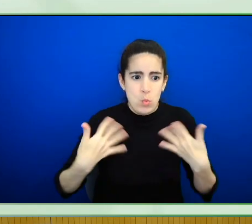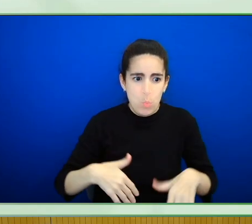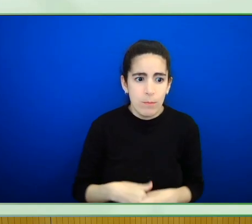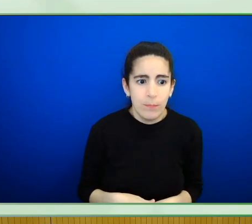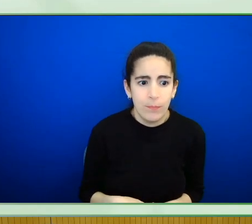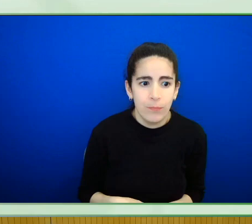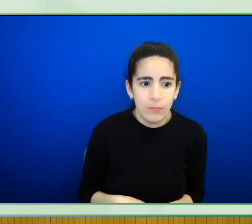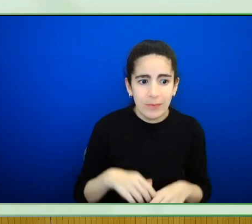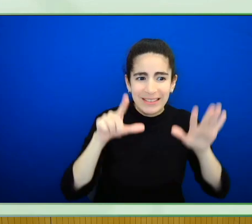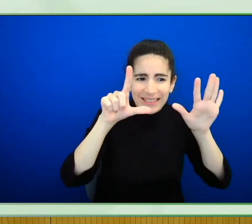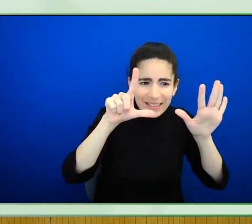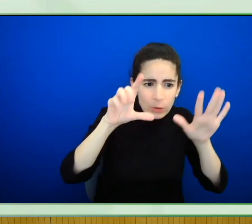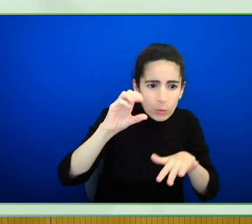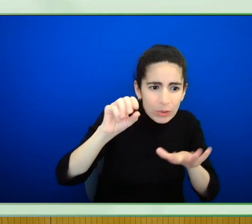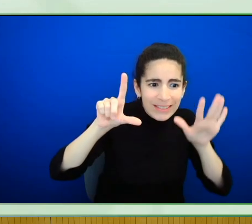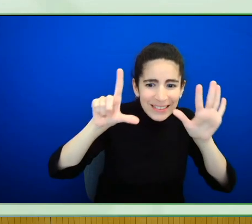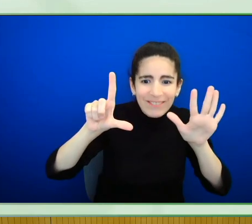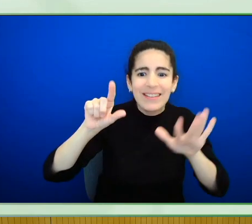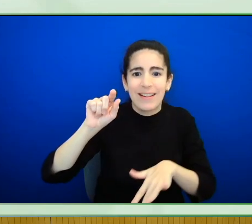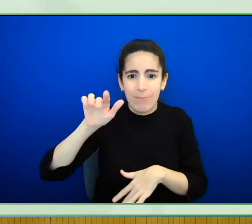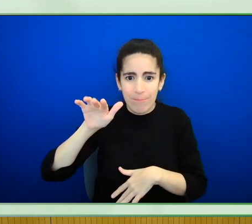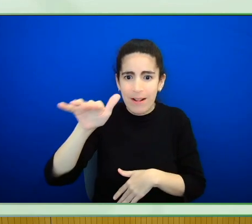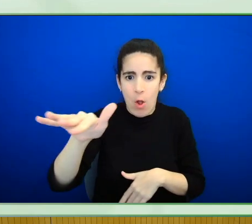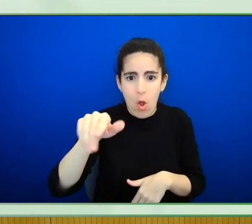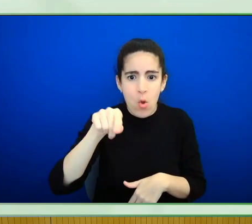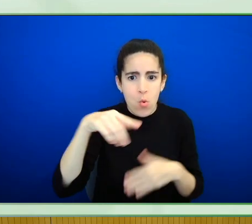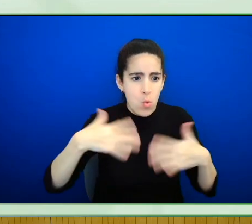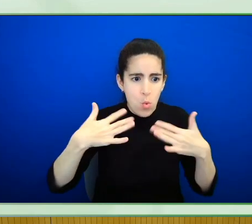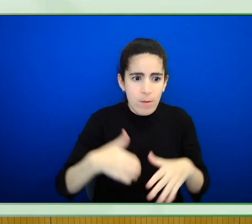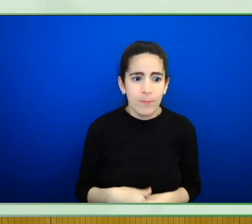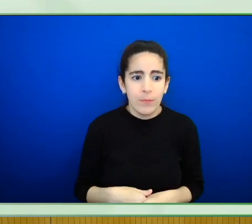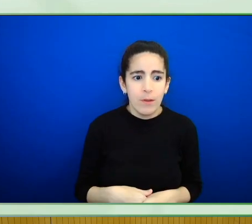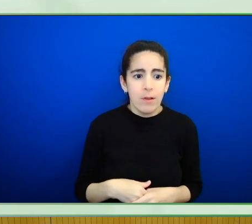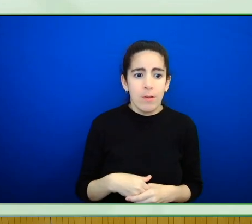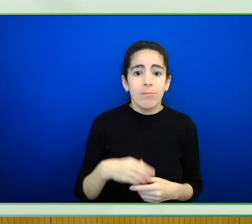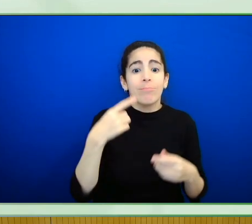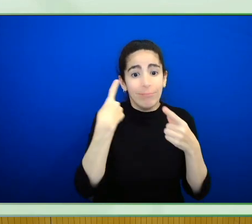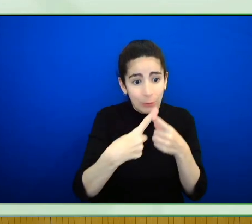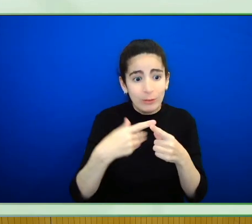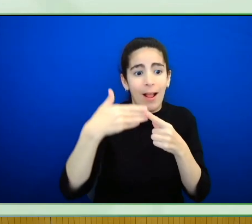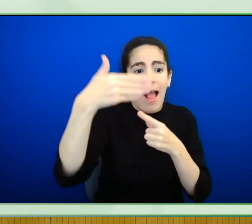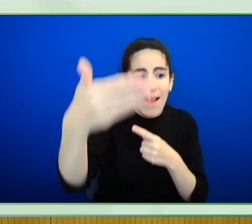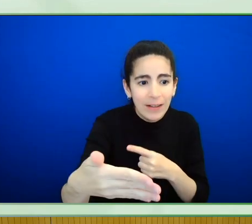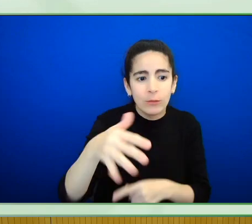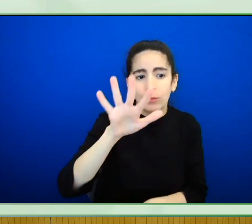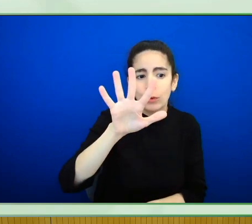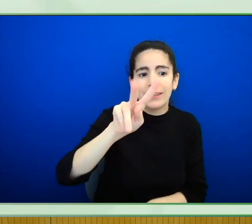linked facilities. And currently, we are screening around 200,000